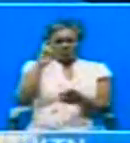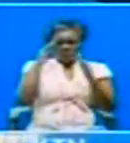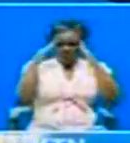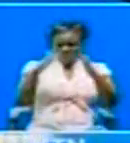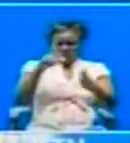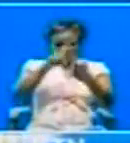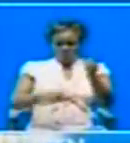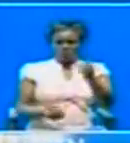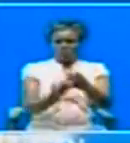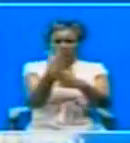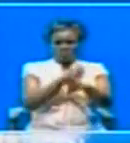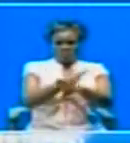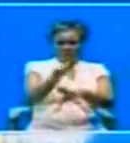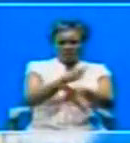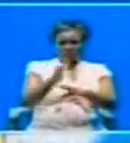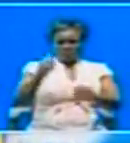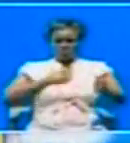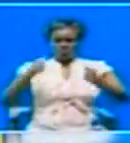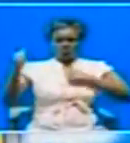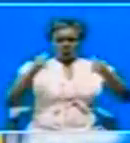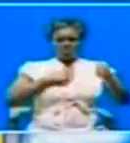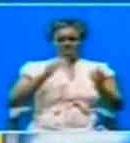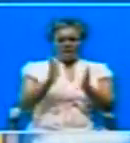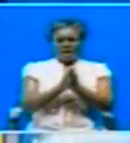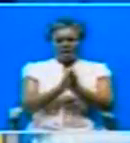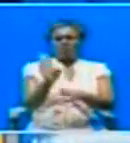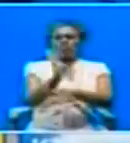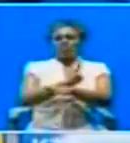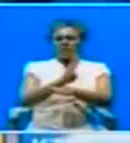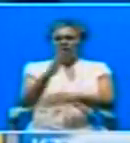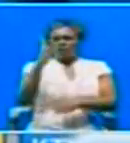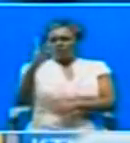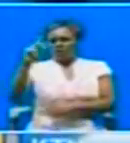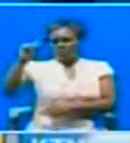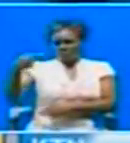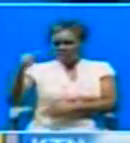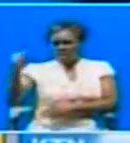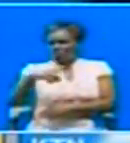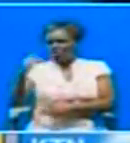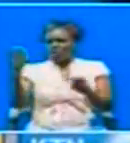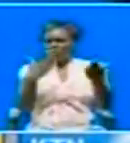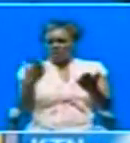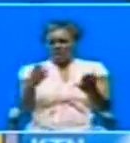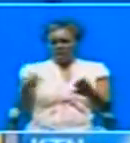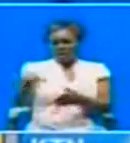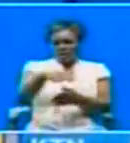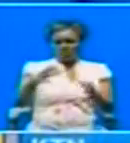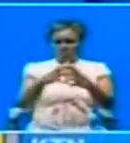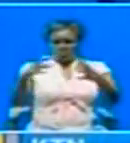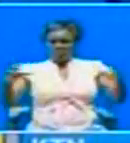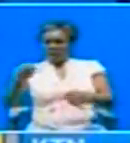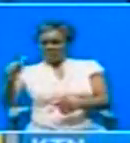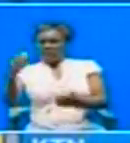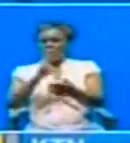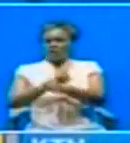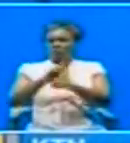up branches in Rwanda and Burundi in the next 5 years. At least 4 billion shillings will go towards regional expansion, with the other funds